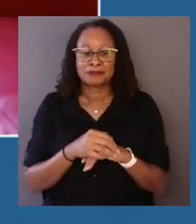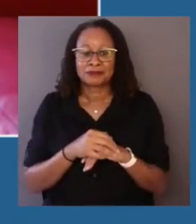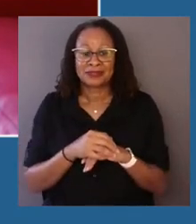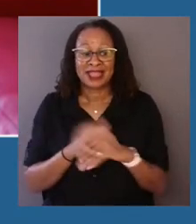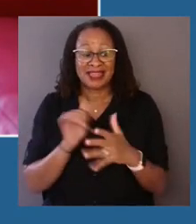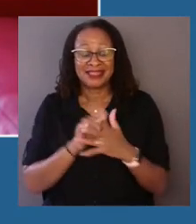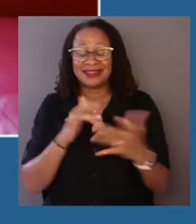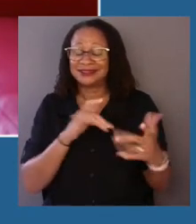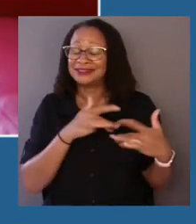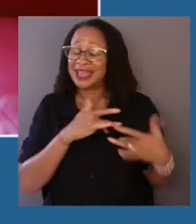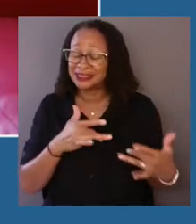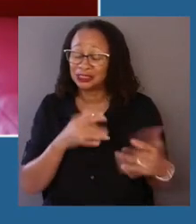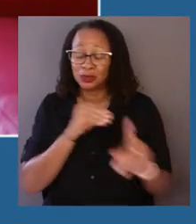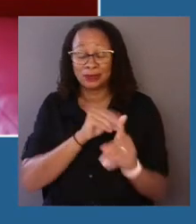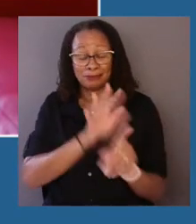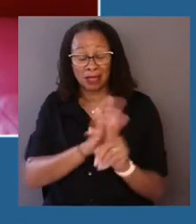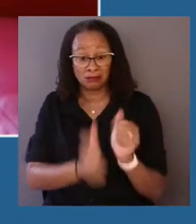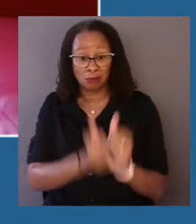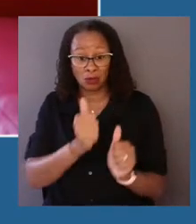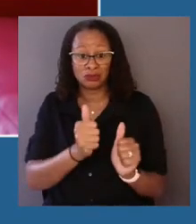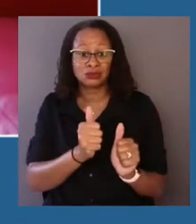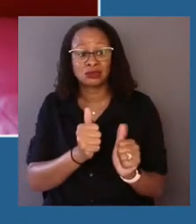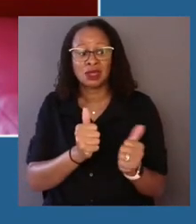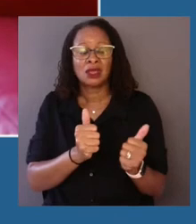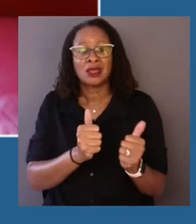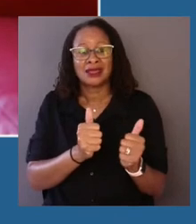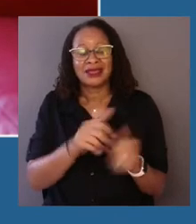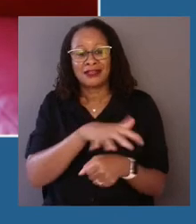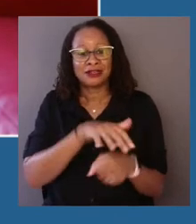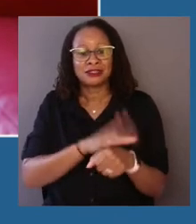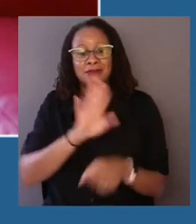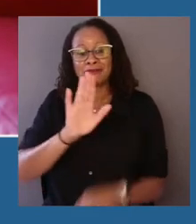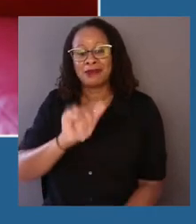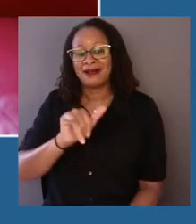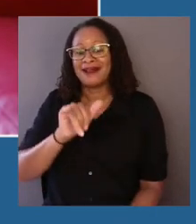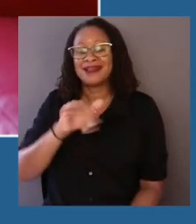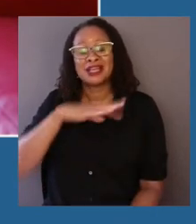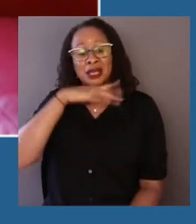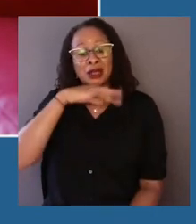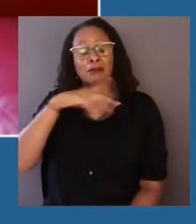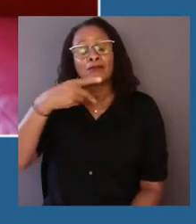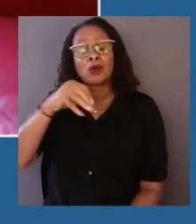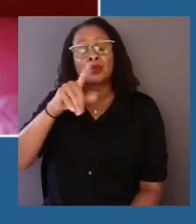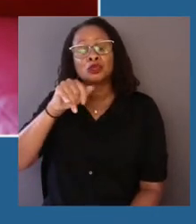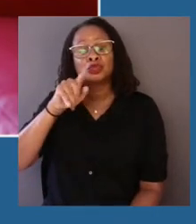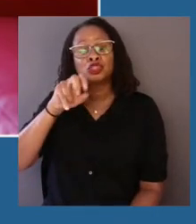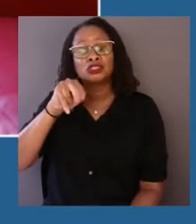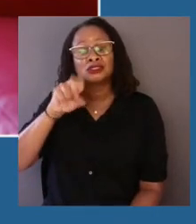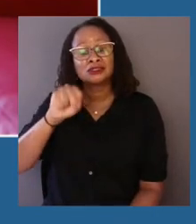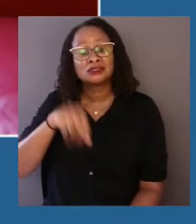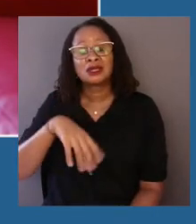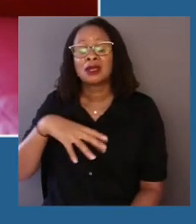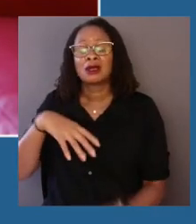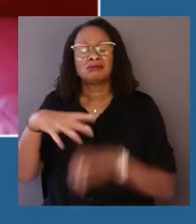impacted by pollution, by polluting facilities, poor land use